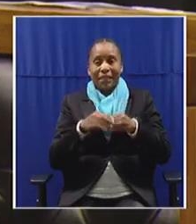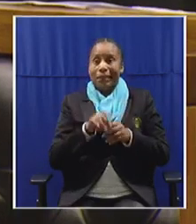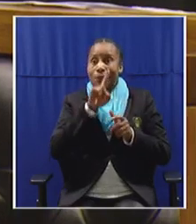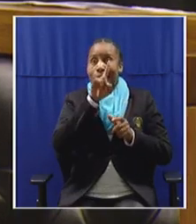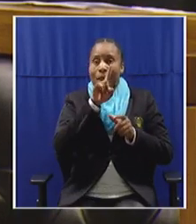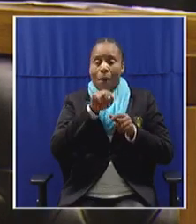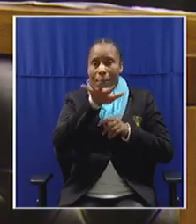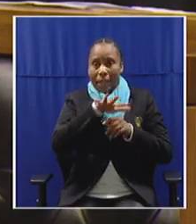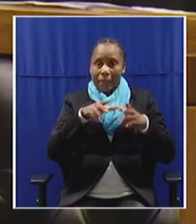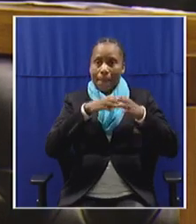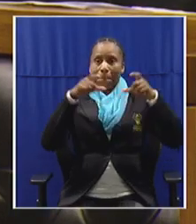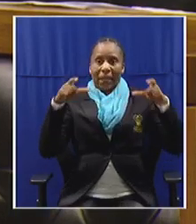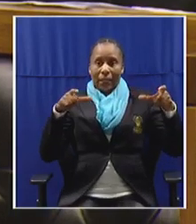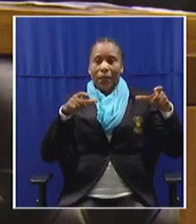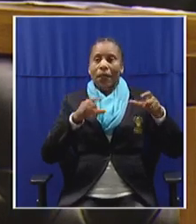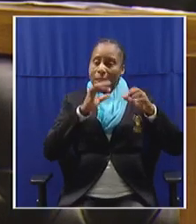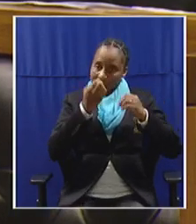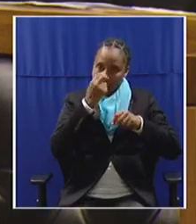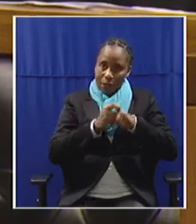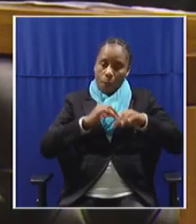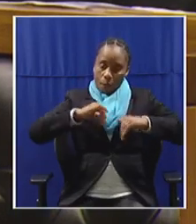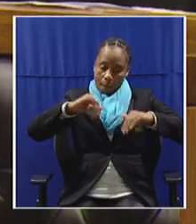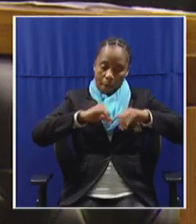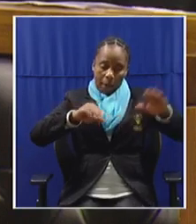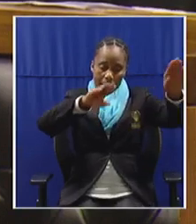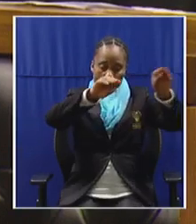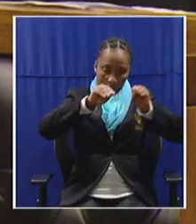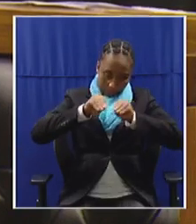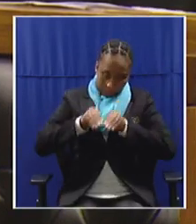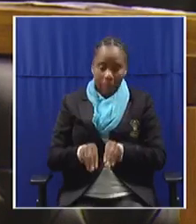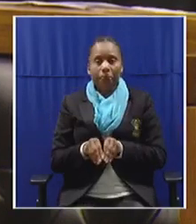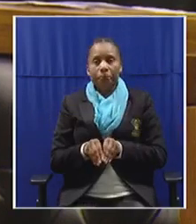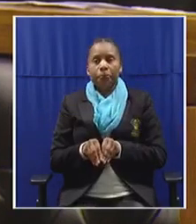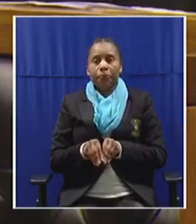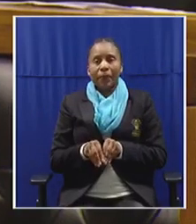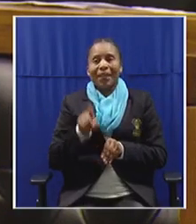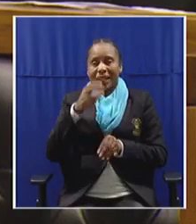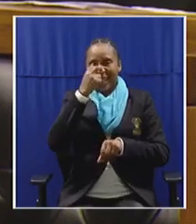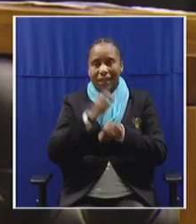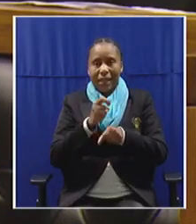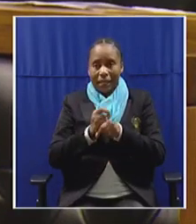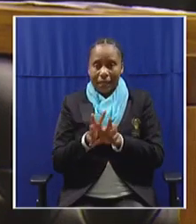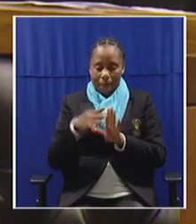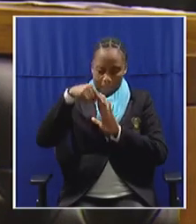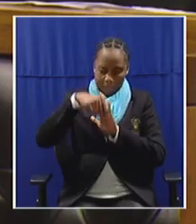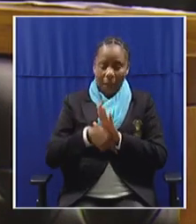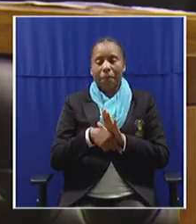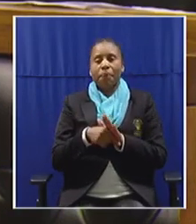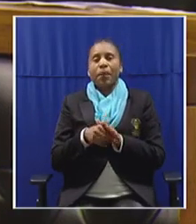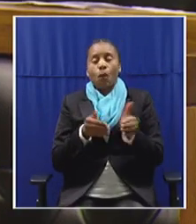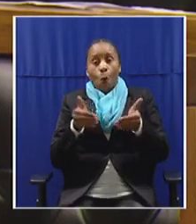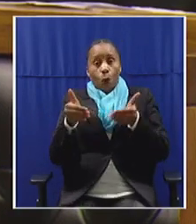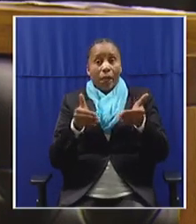Therefore, dealing with this unemployment challenge requires a comprehensive and a coordinated approach that